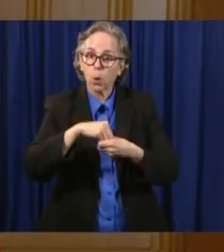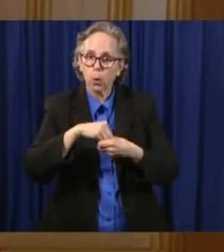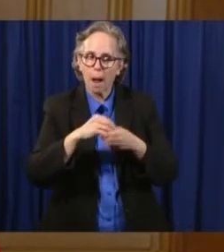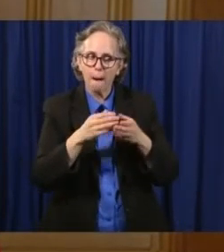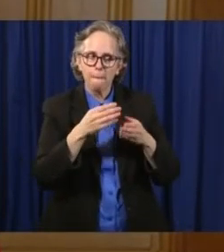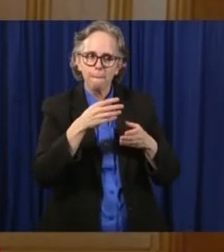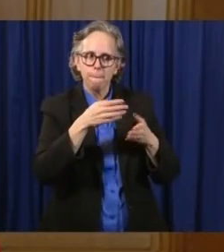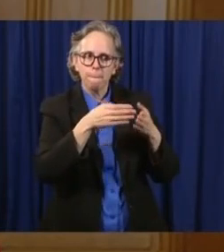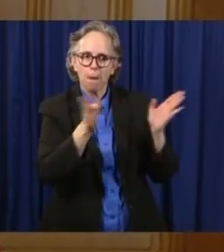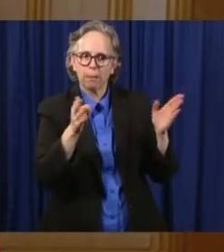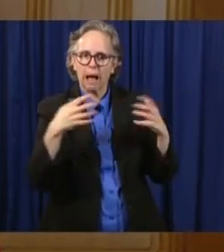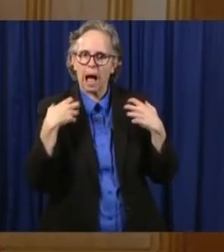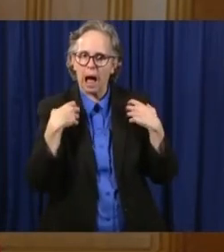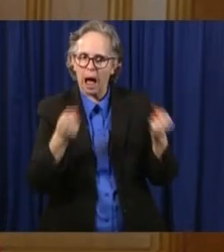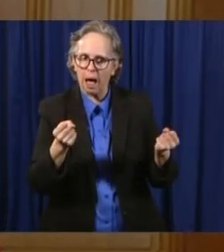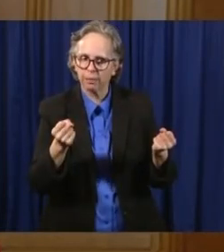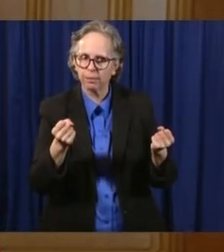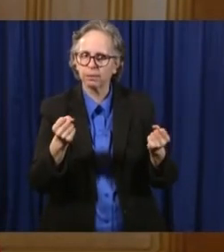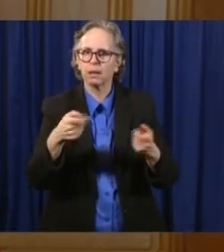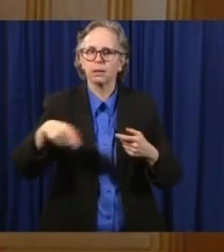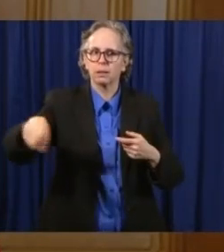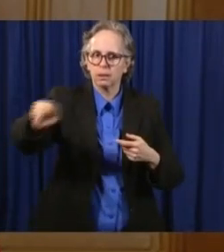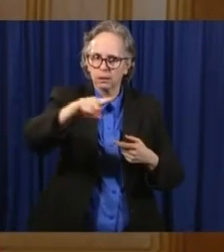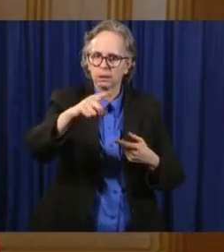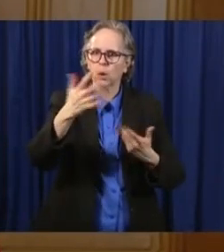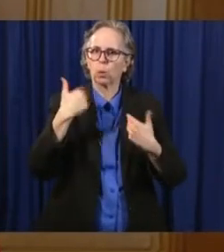our analysis is. But